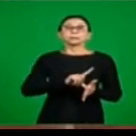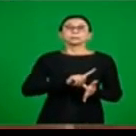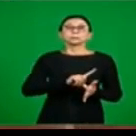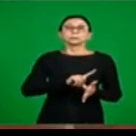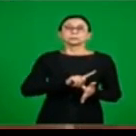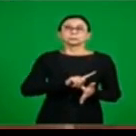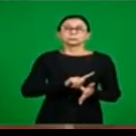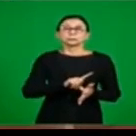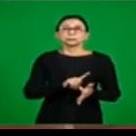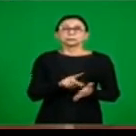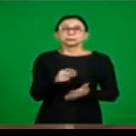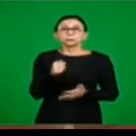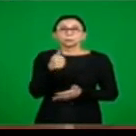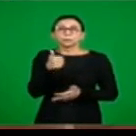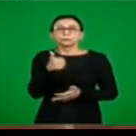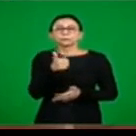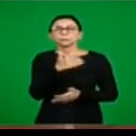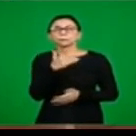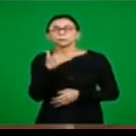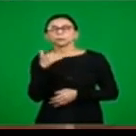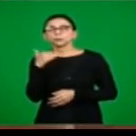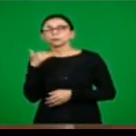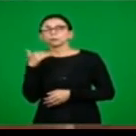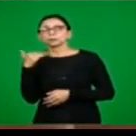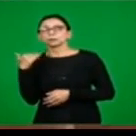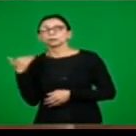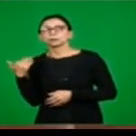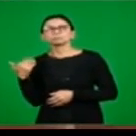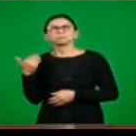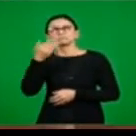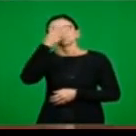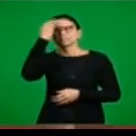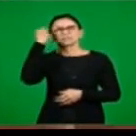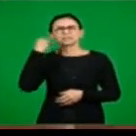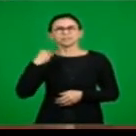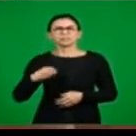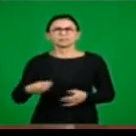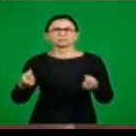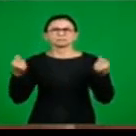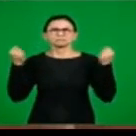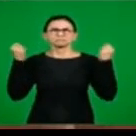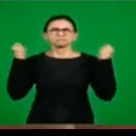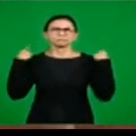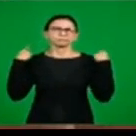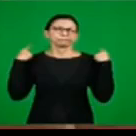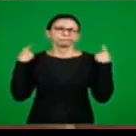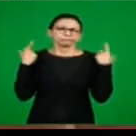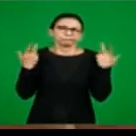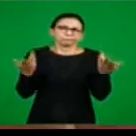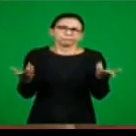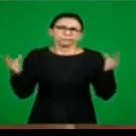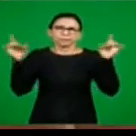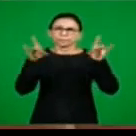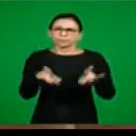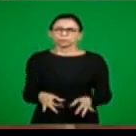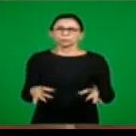they forget, and then they die. And they leave to the side what they should not